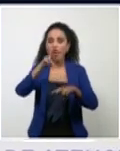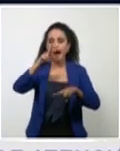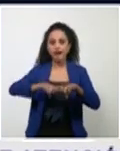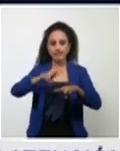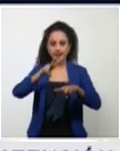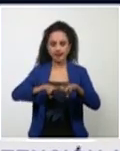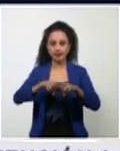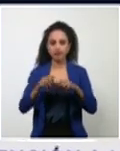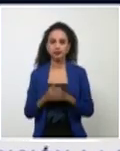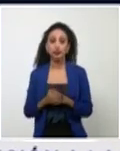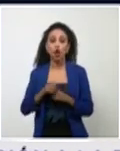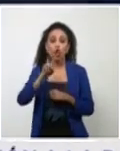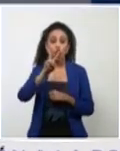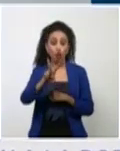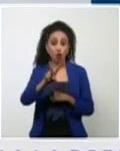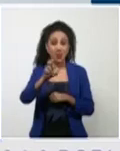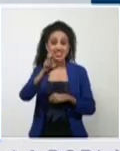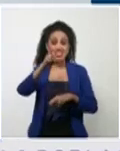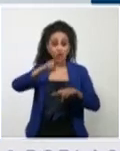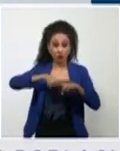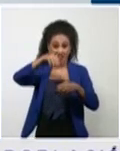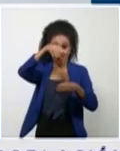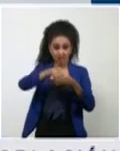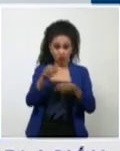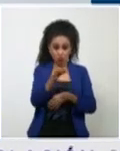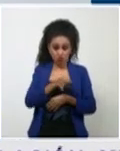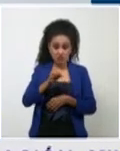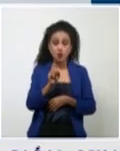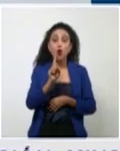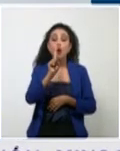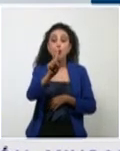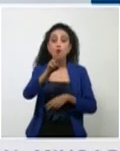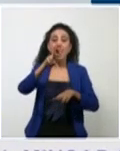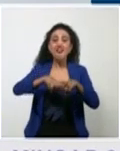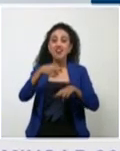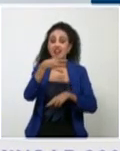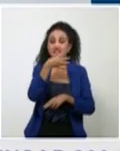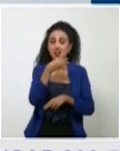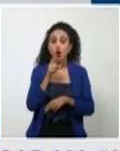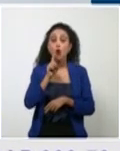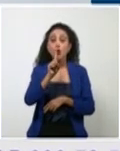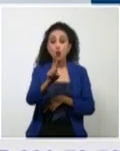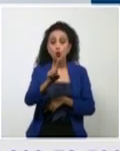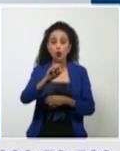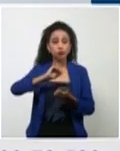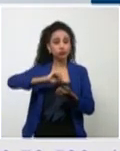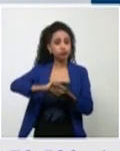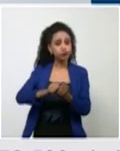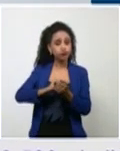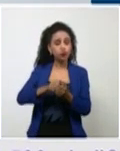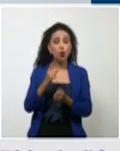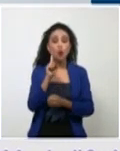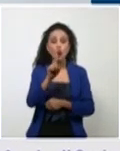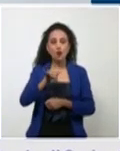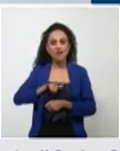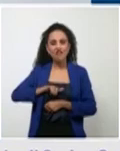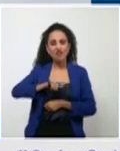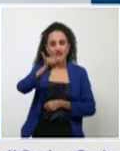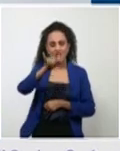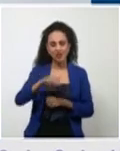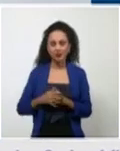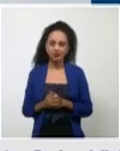Havana, 2 from Centro Habana, 1 from Habana Vieja, 1 from Arroyo Naranjo, and 1 from